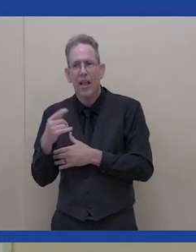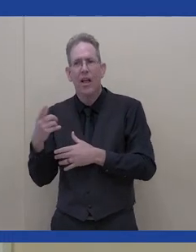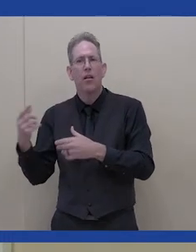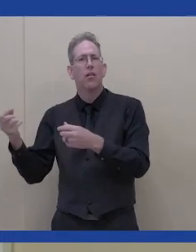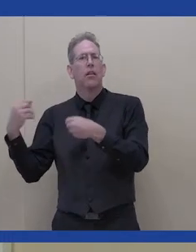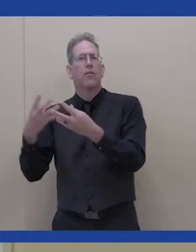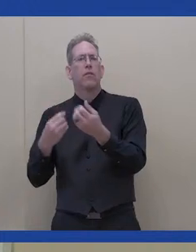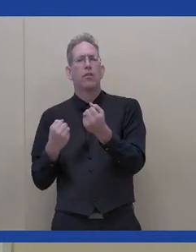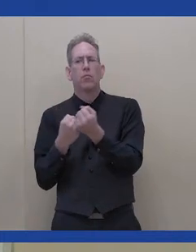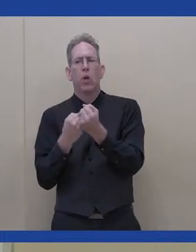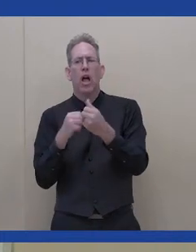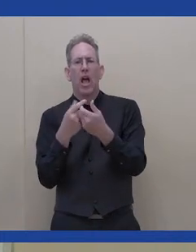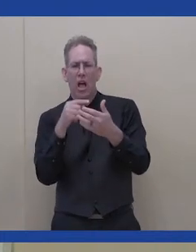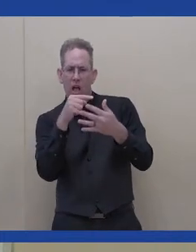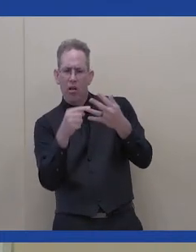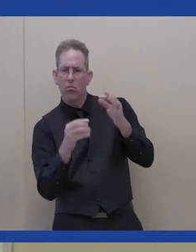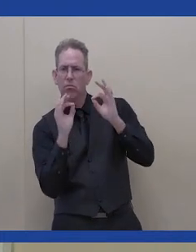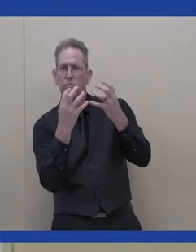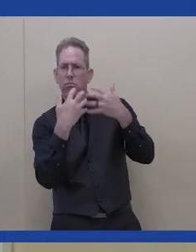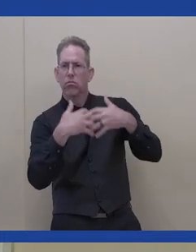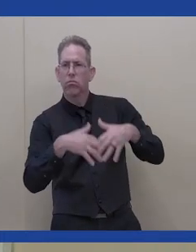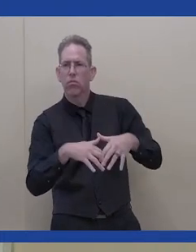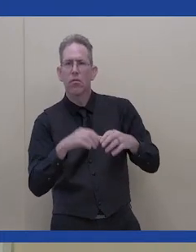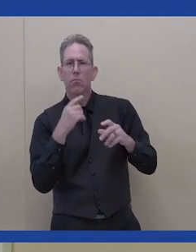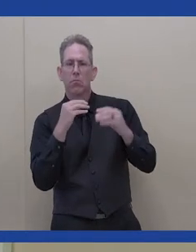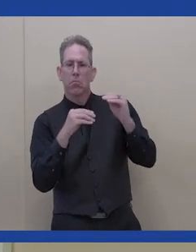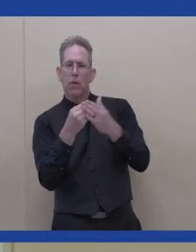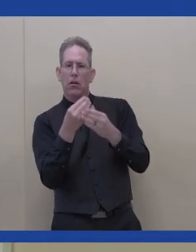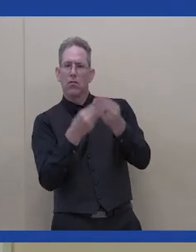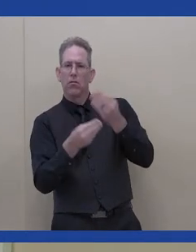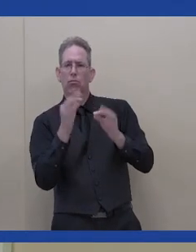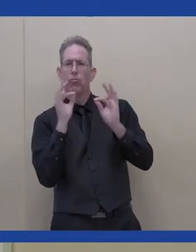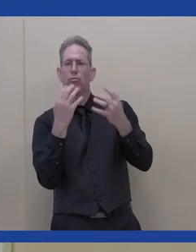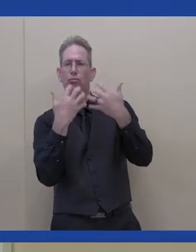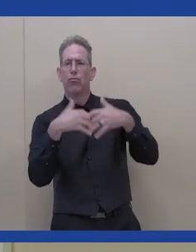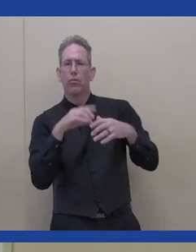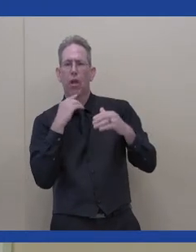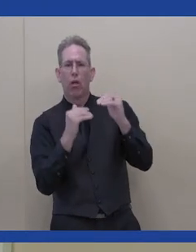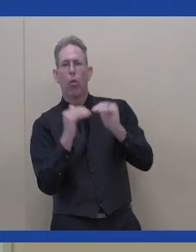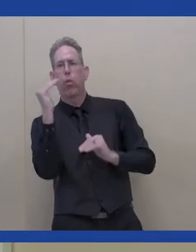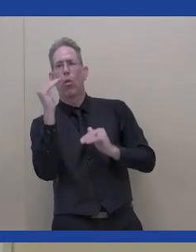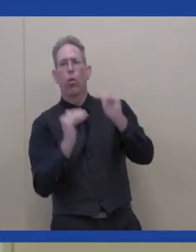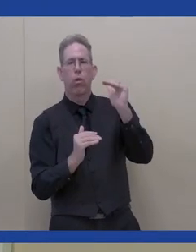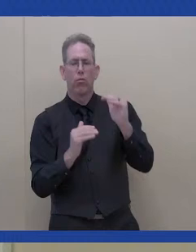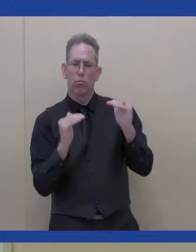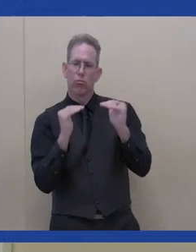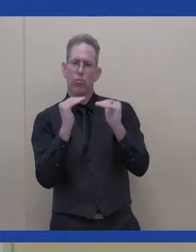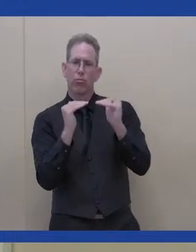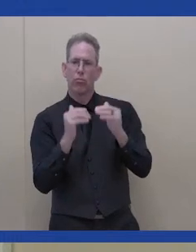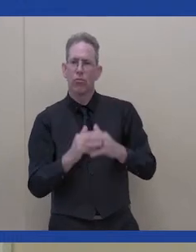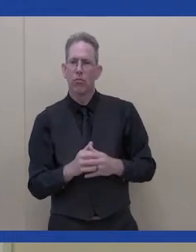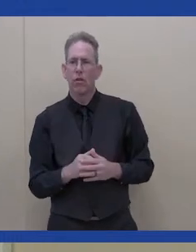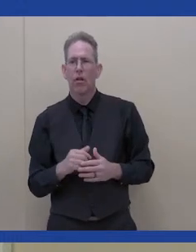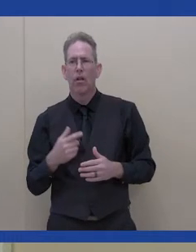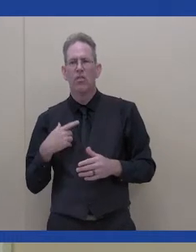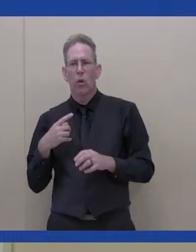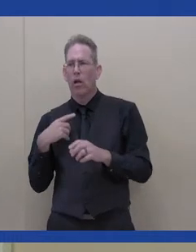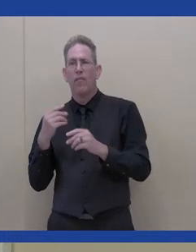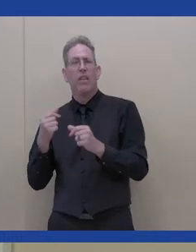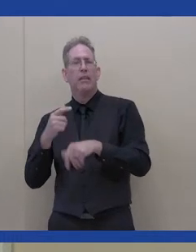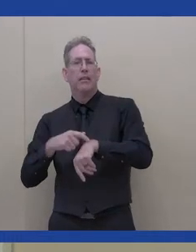an effective and balanced budget. While we must work quickly in the remaining weeks of this budget cycle, I'm committed to